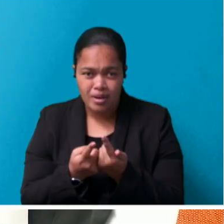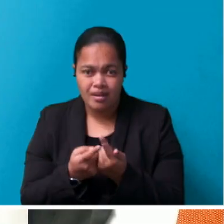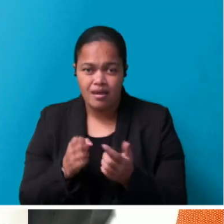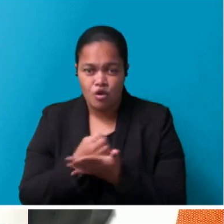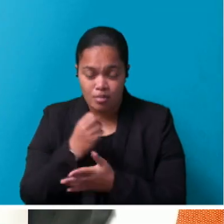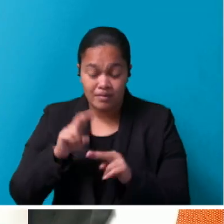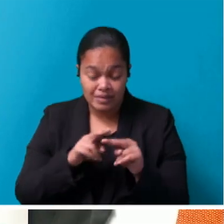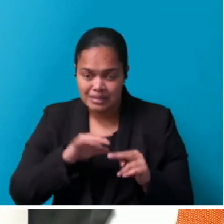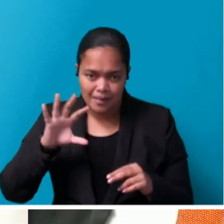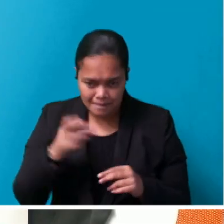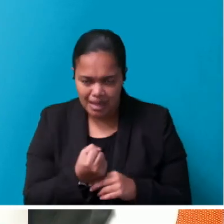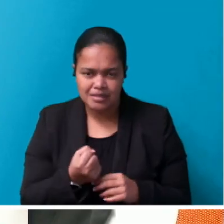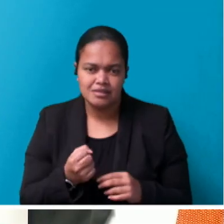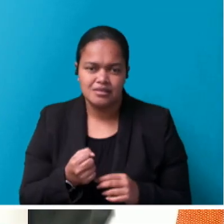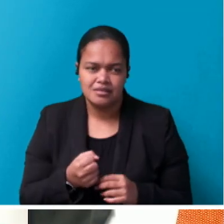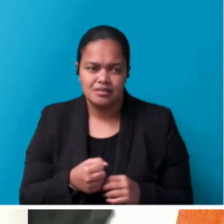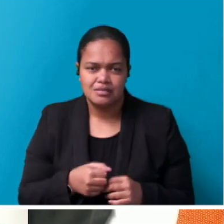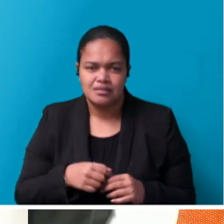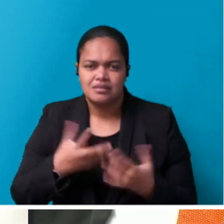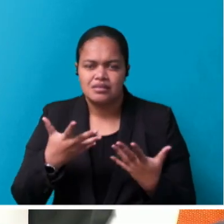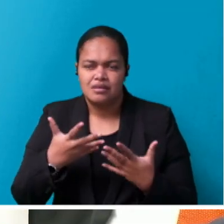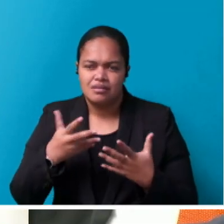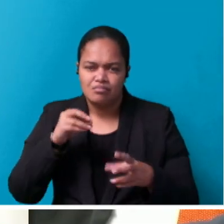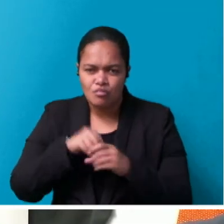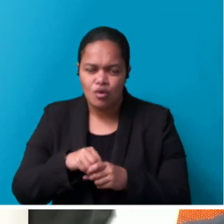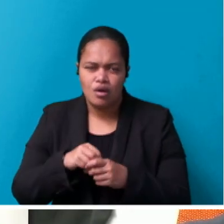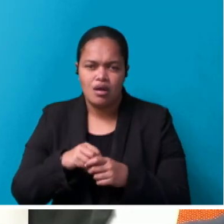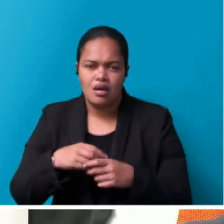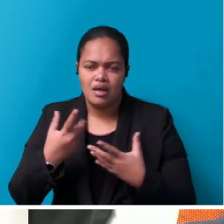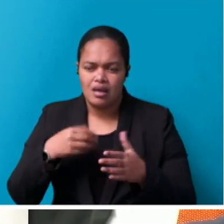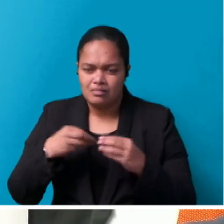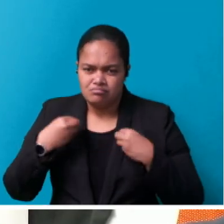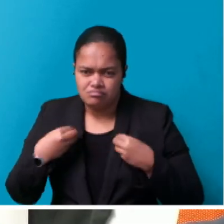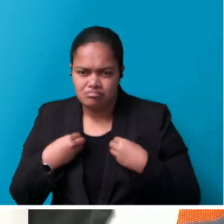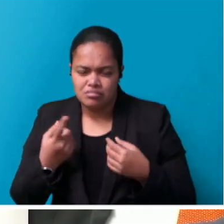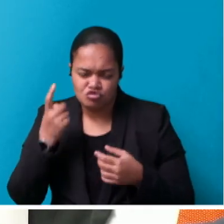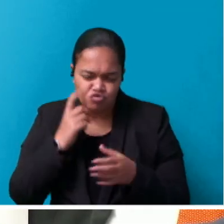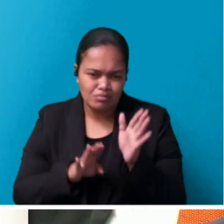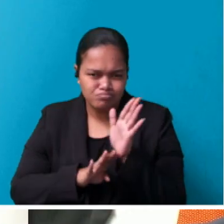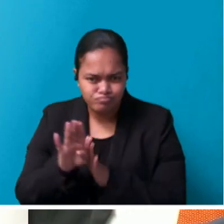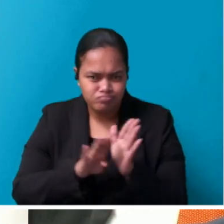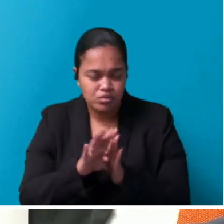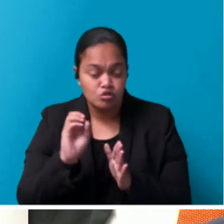must foster a vibrant ecosystem of innovation and entrepreneurship. The